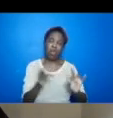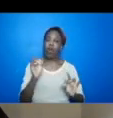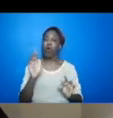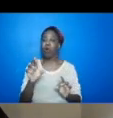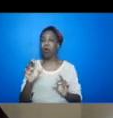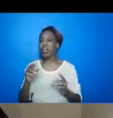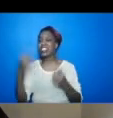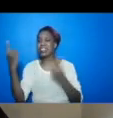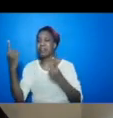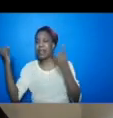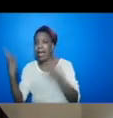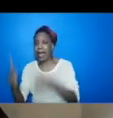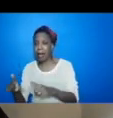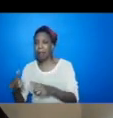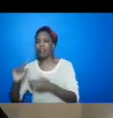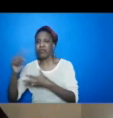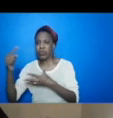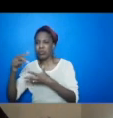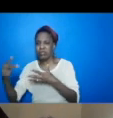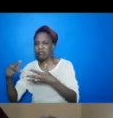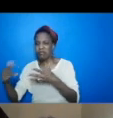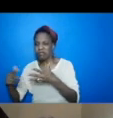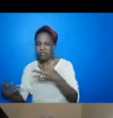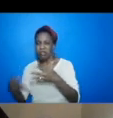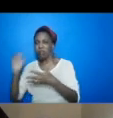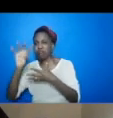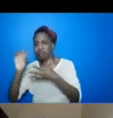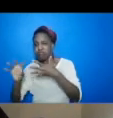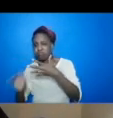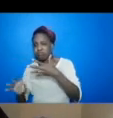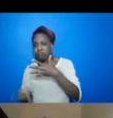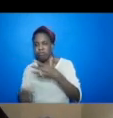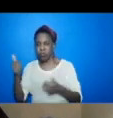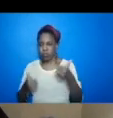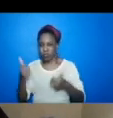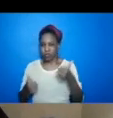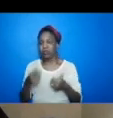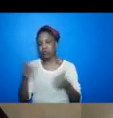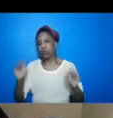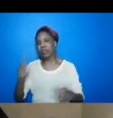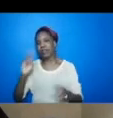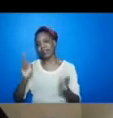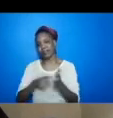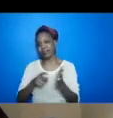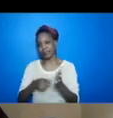Narrative, what narratives do is give a context to or connect